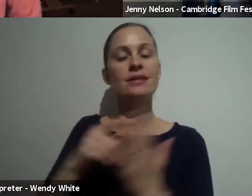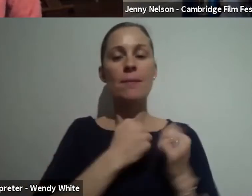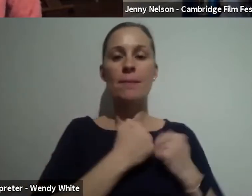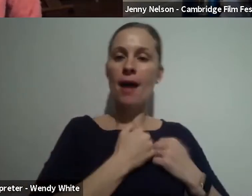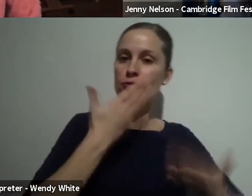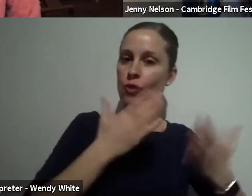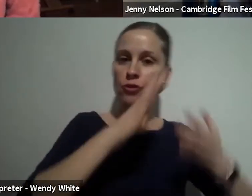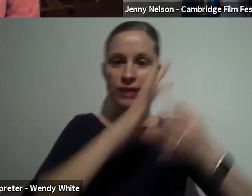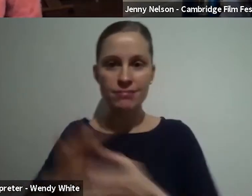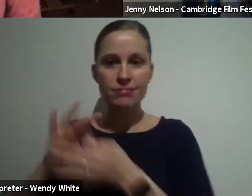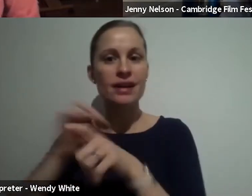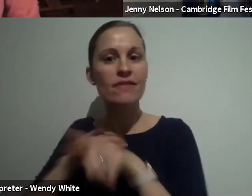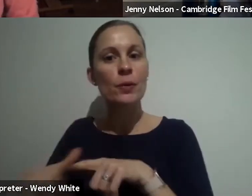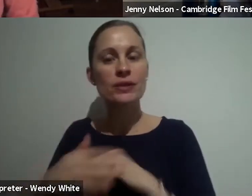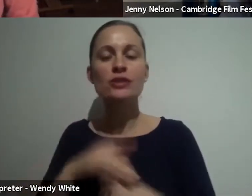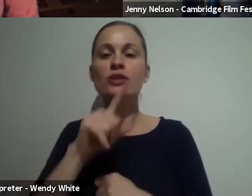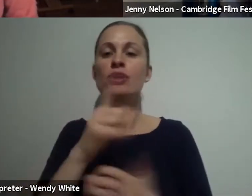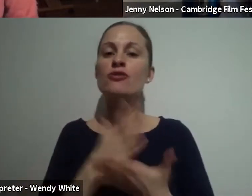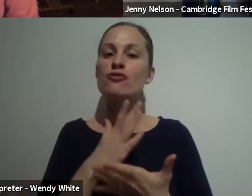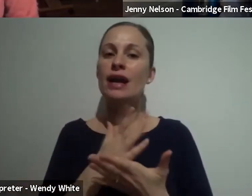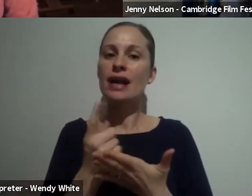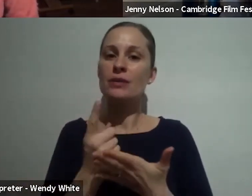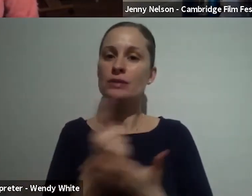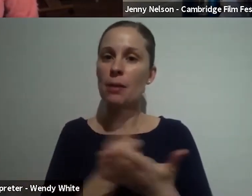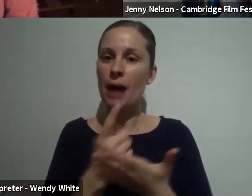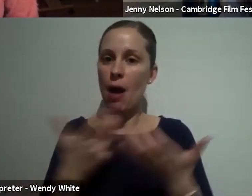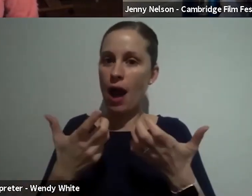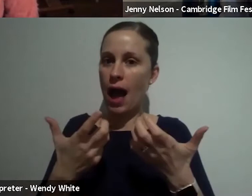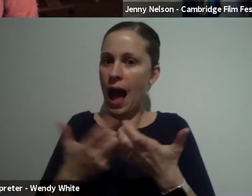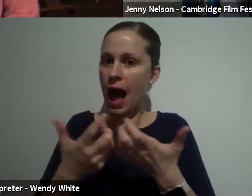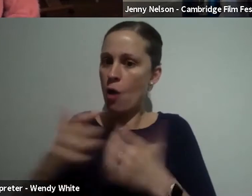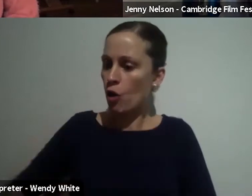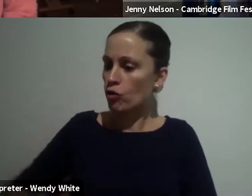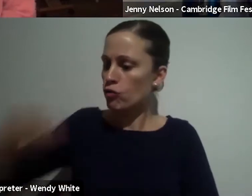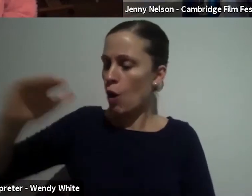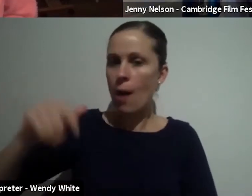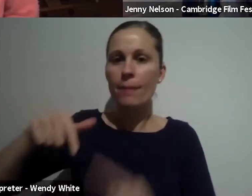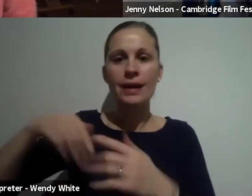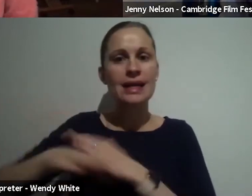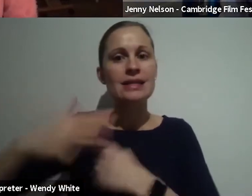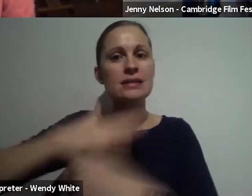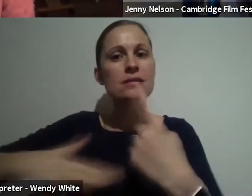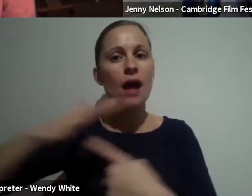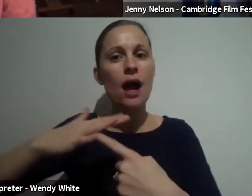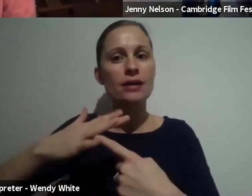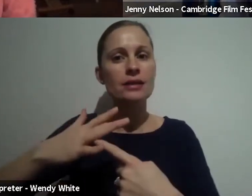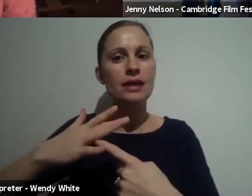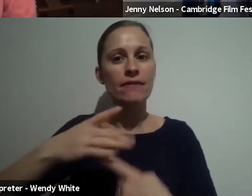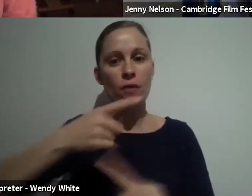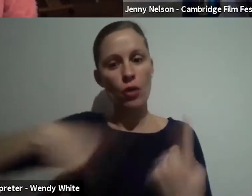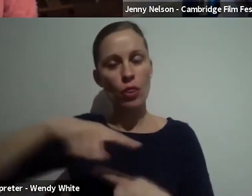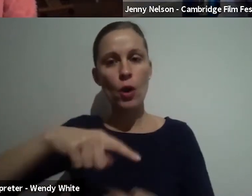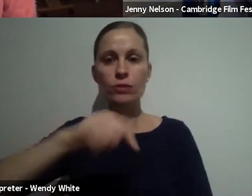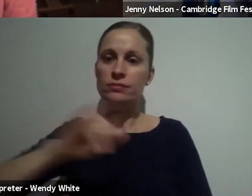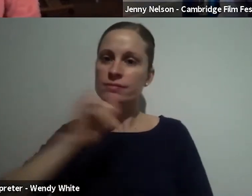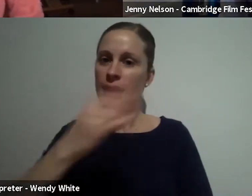grow up in this society for the woman of my generation. That was the main idea when I started to think about